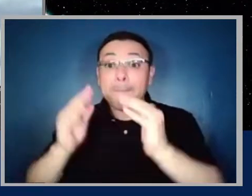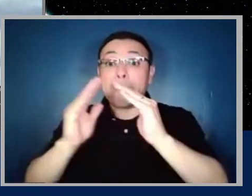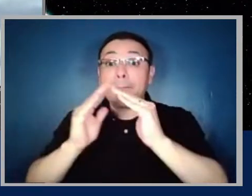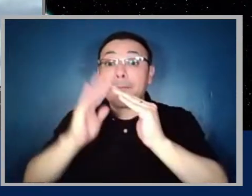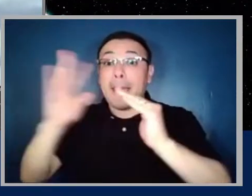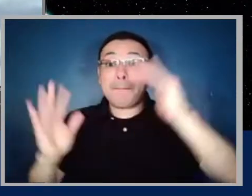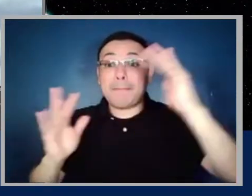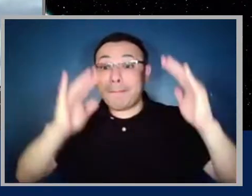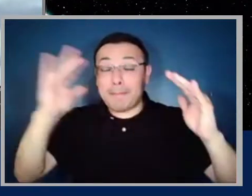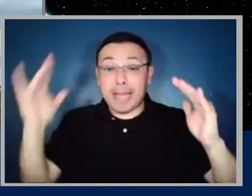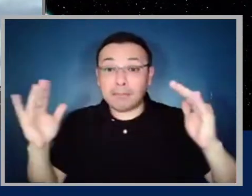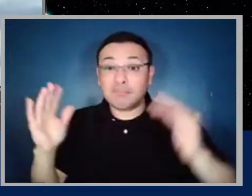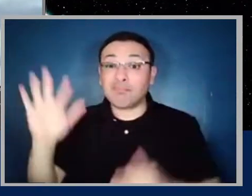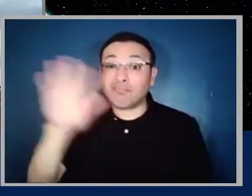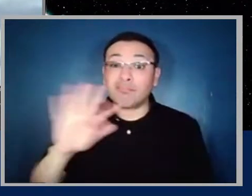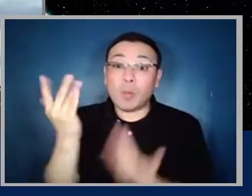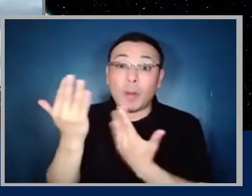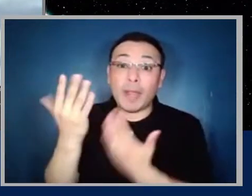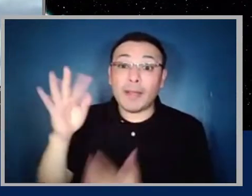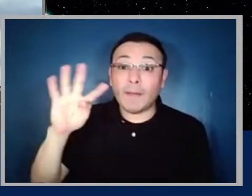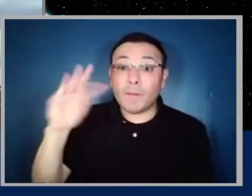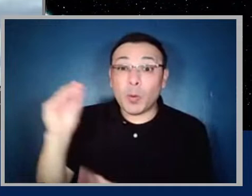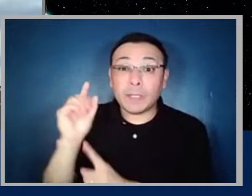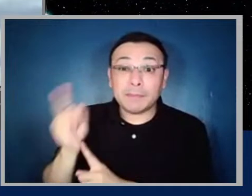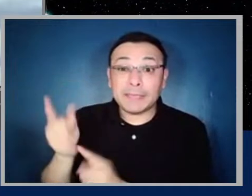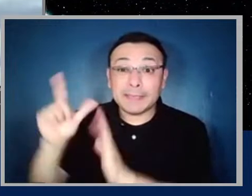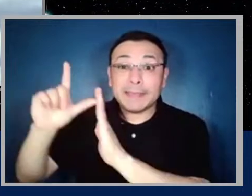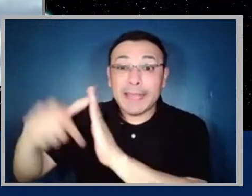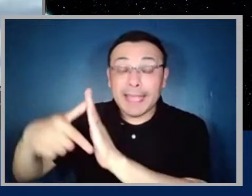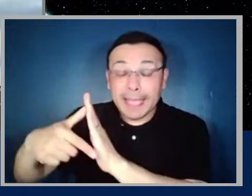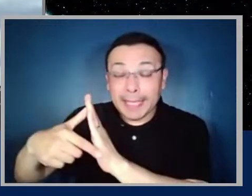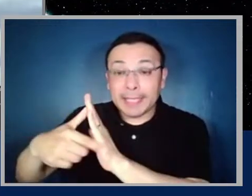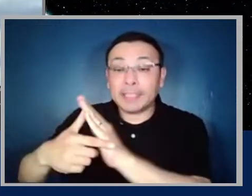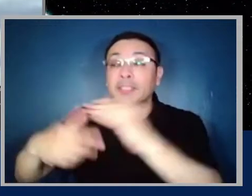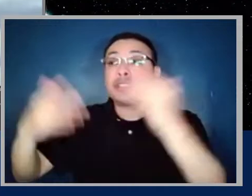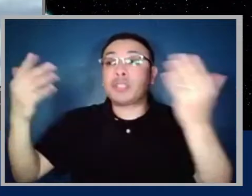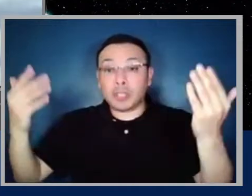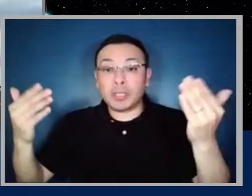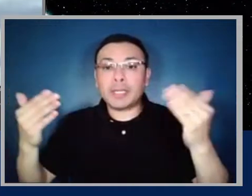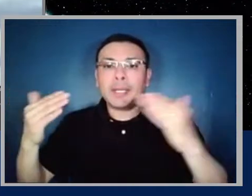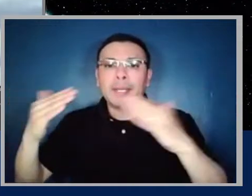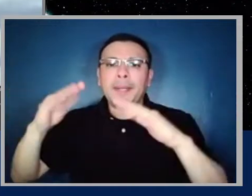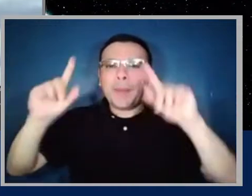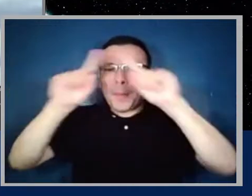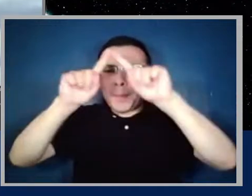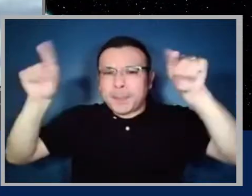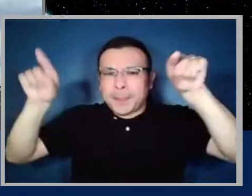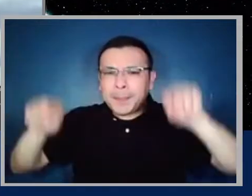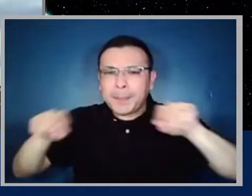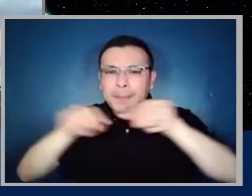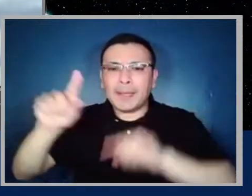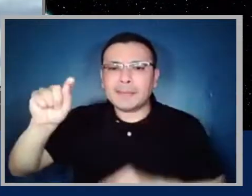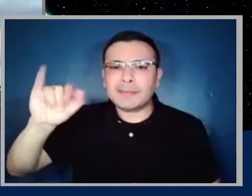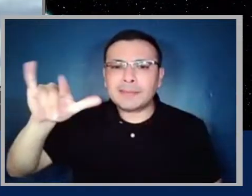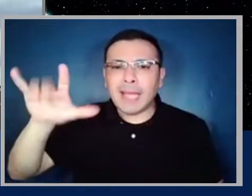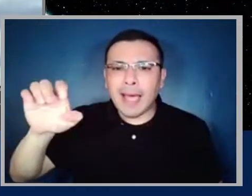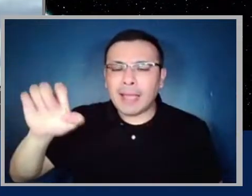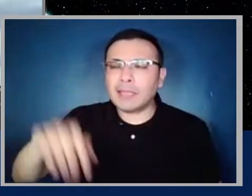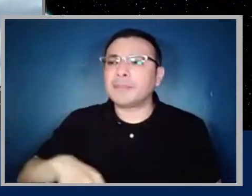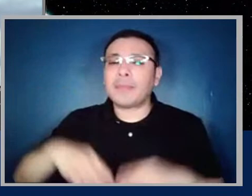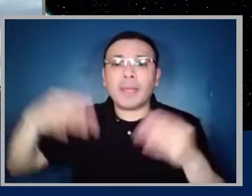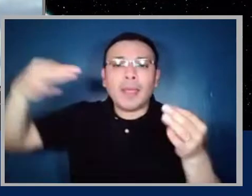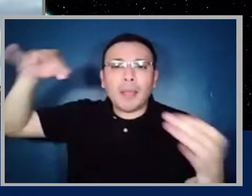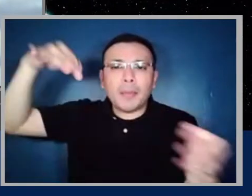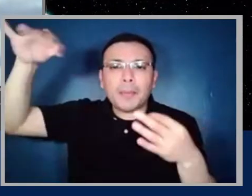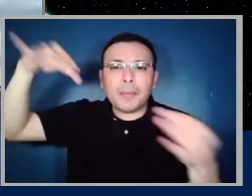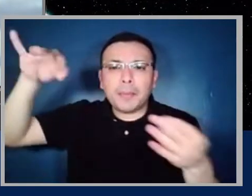very feather-like, the pieces of towel, pieces of mylar. Yeah, and insulation. So we need to take into account all of that stuff, which is very dangerous